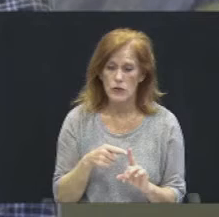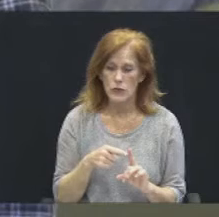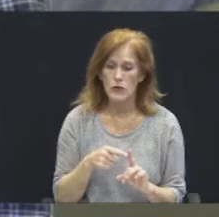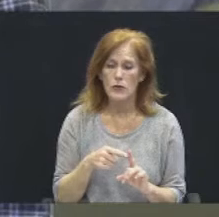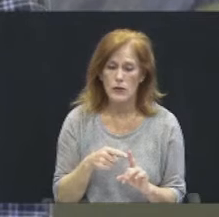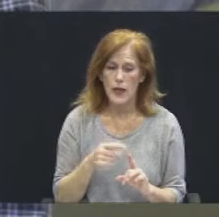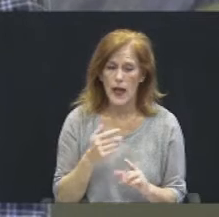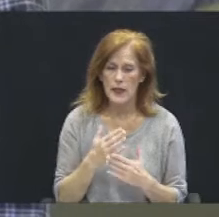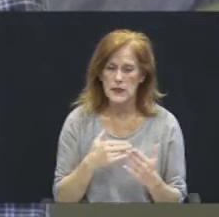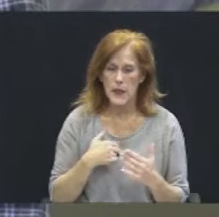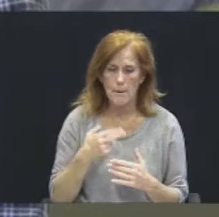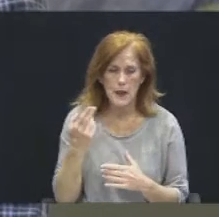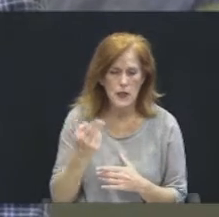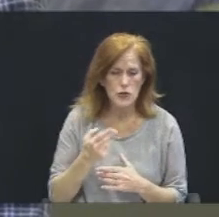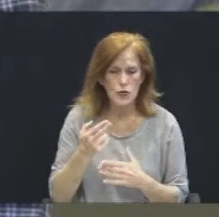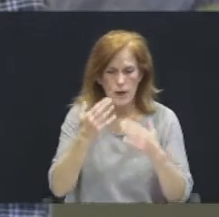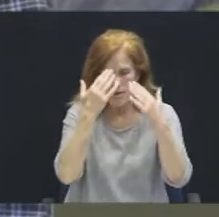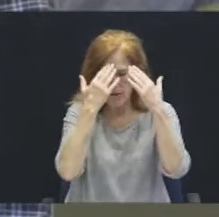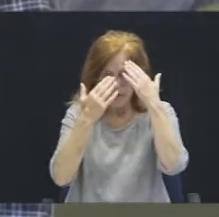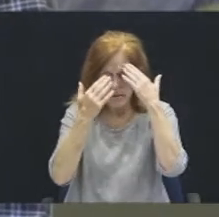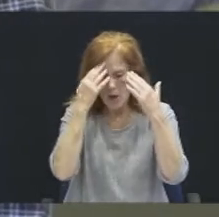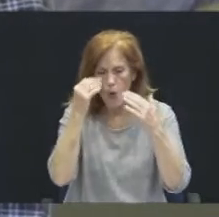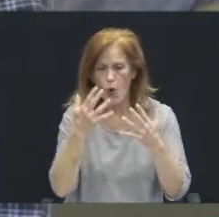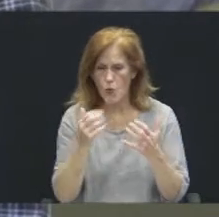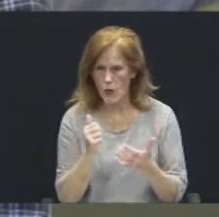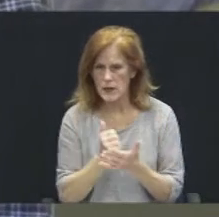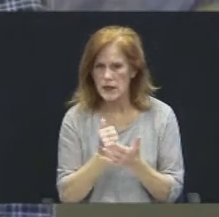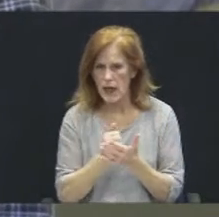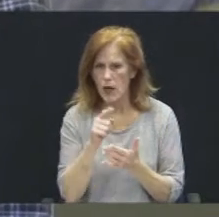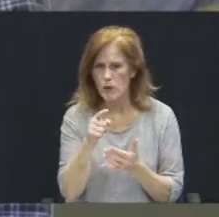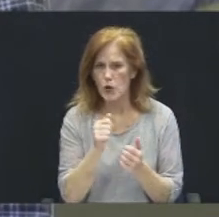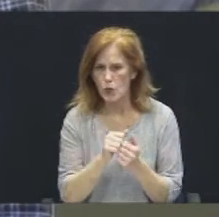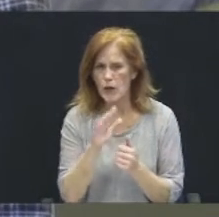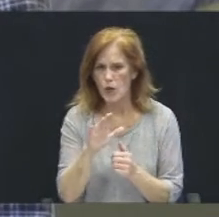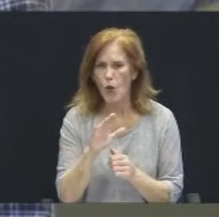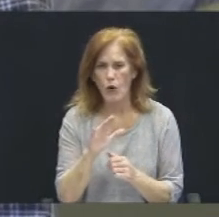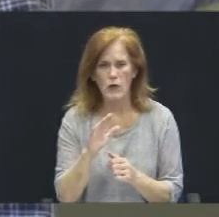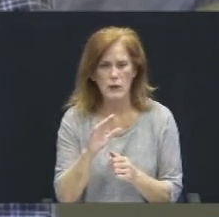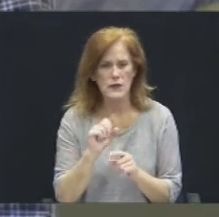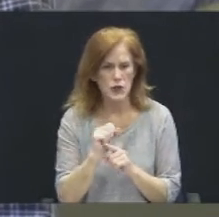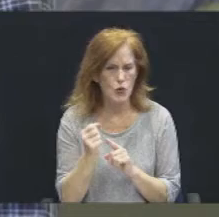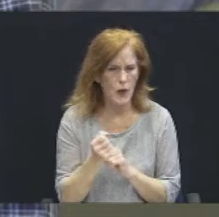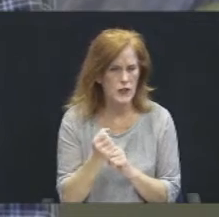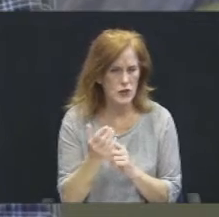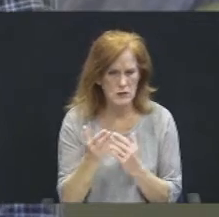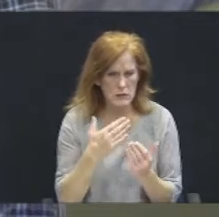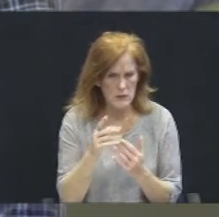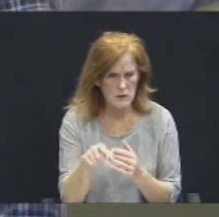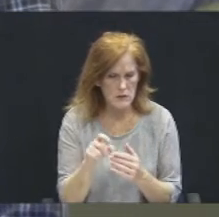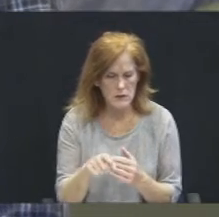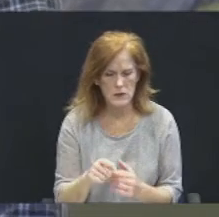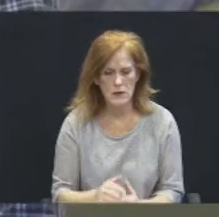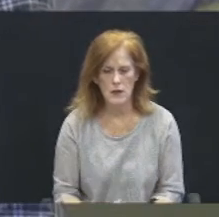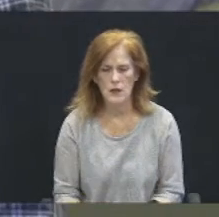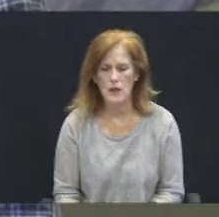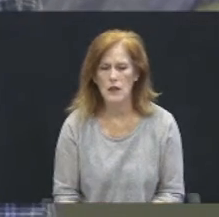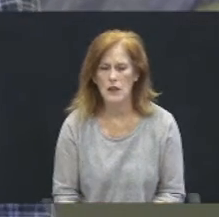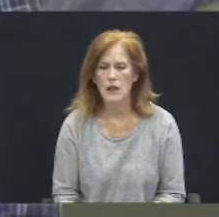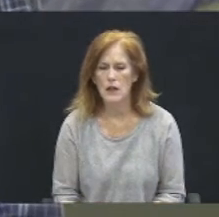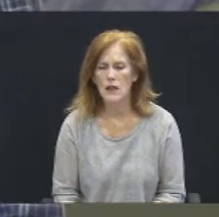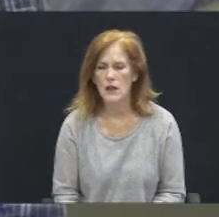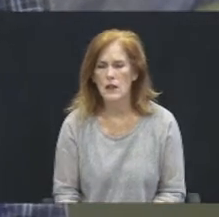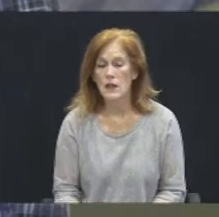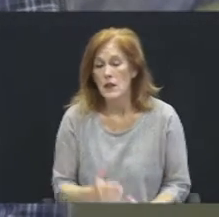has history or wants to help you with your situation, and maybe they